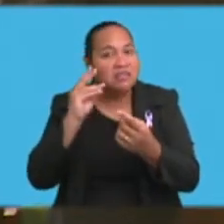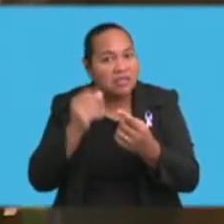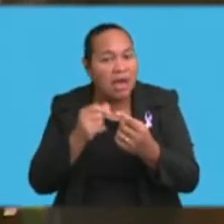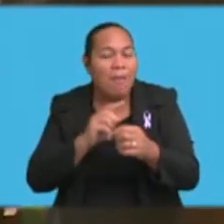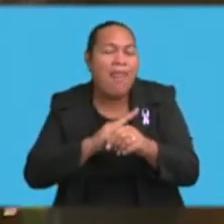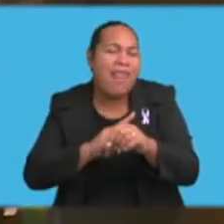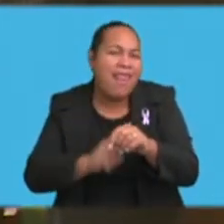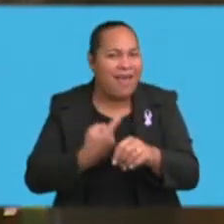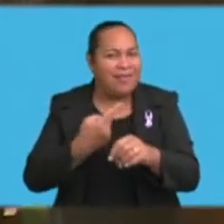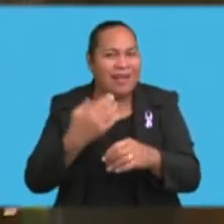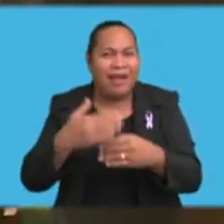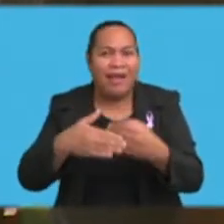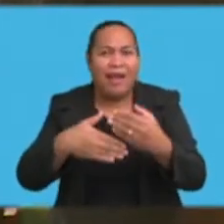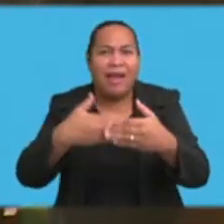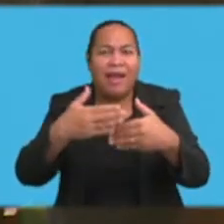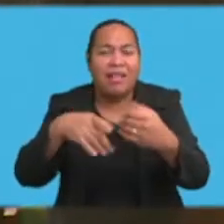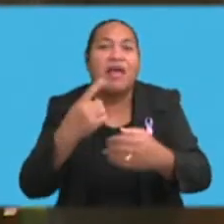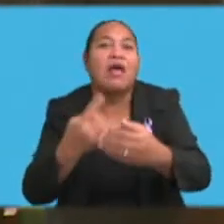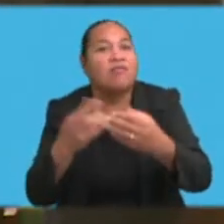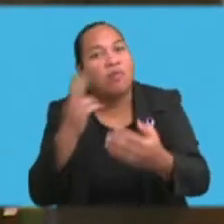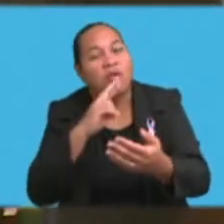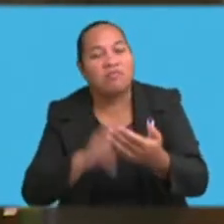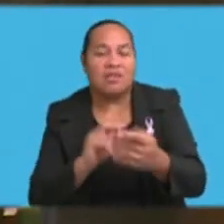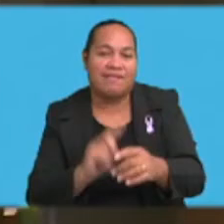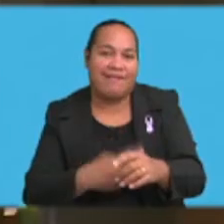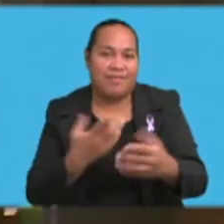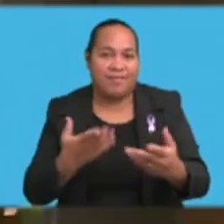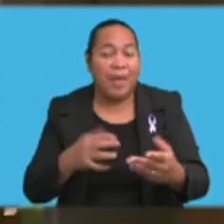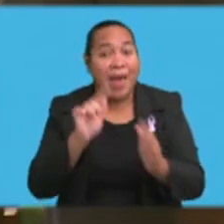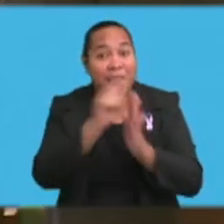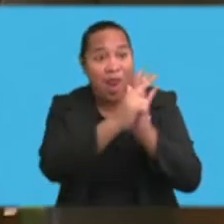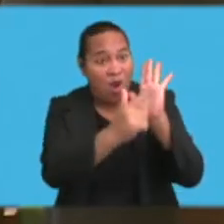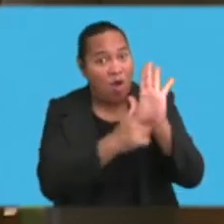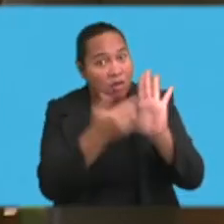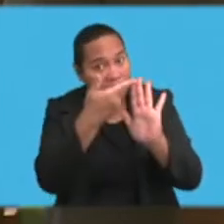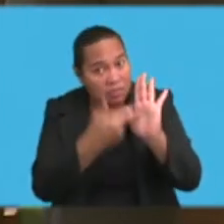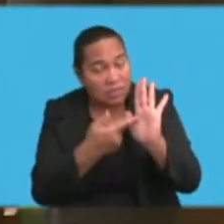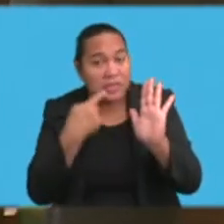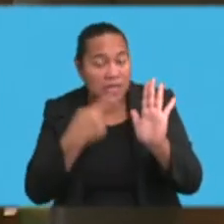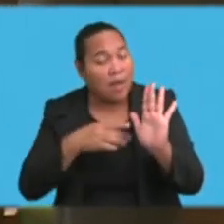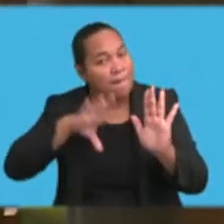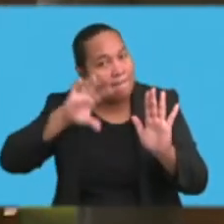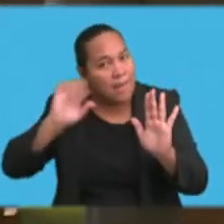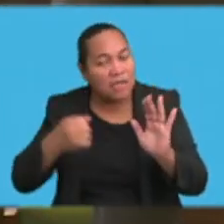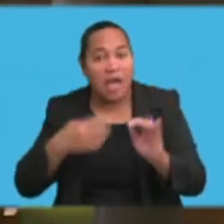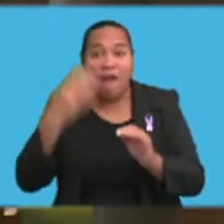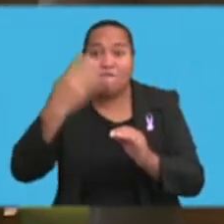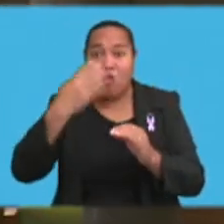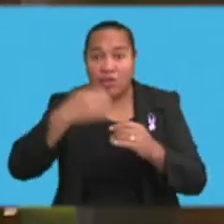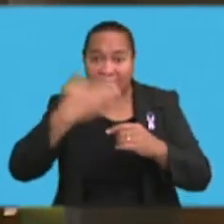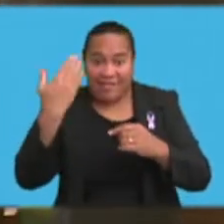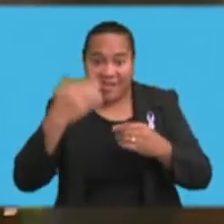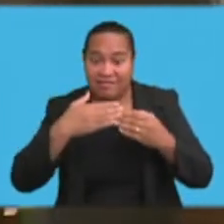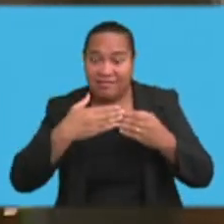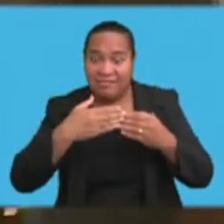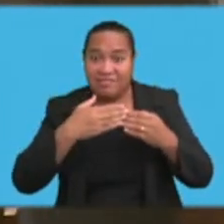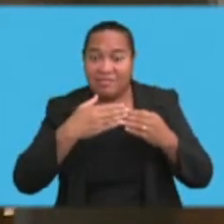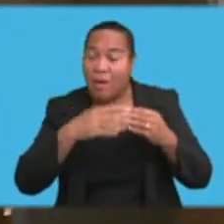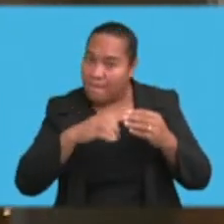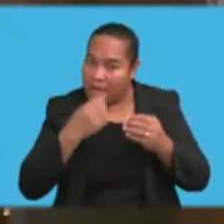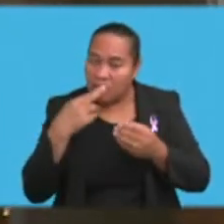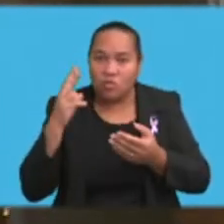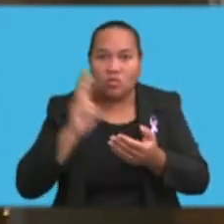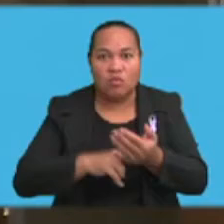the ministry. The law requires employers to report injuries within 14 days and deaths within 7